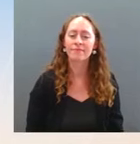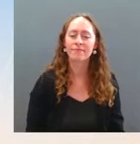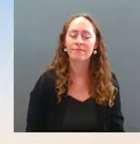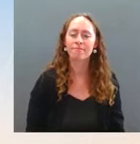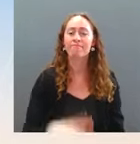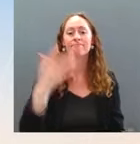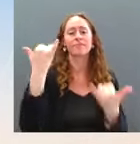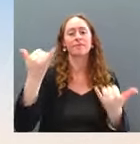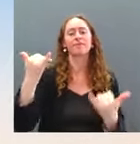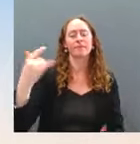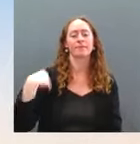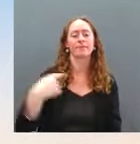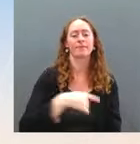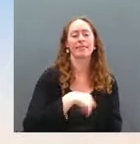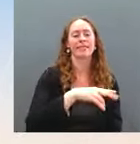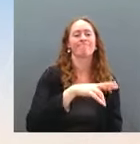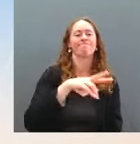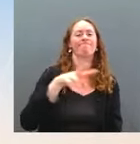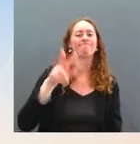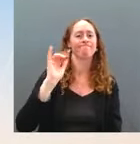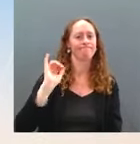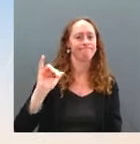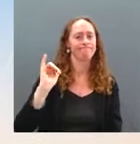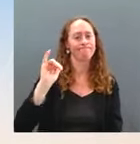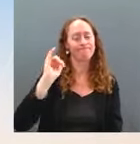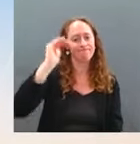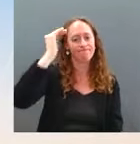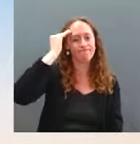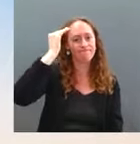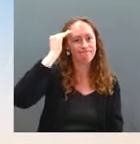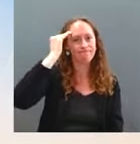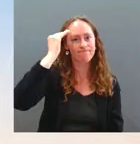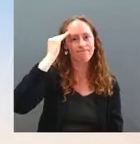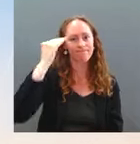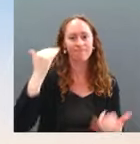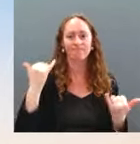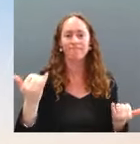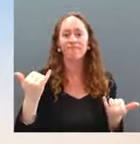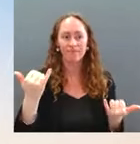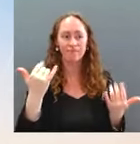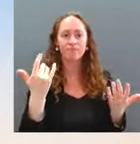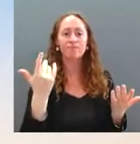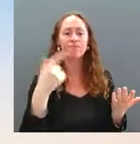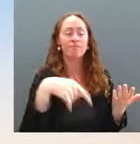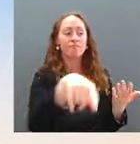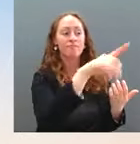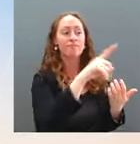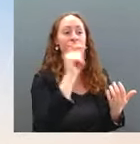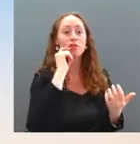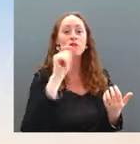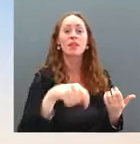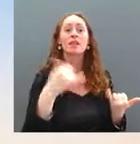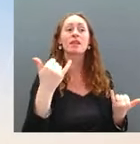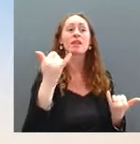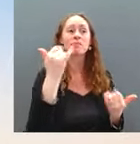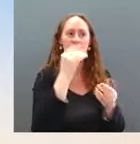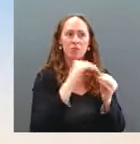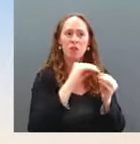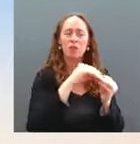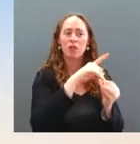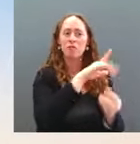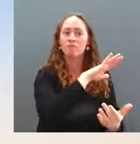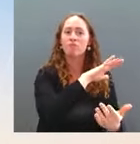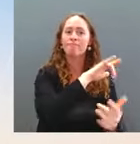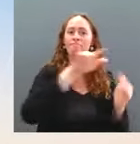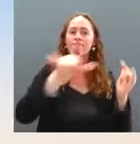in Tijuana. I guess I was wondering, what are the administration's plans to kind of address a rise of Ukrainian refugees